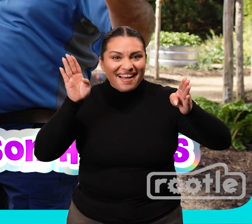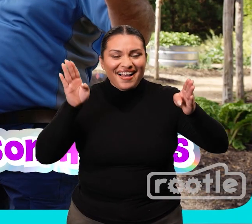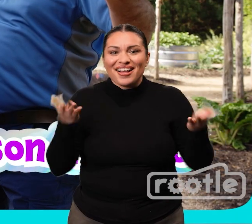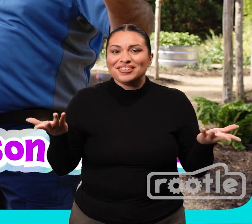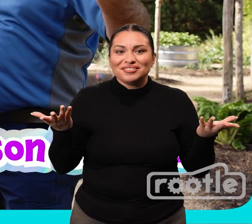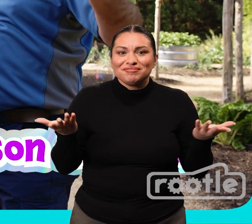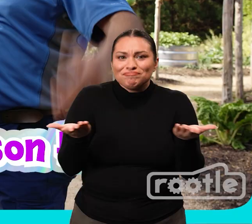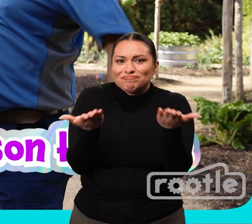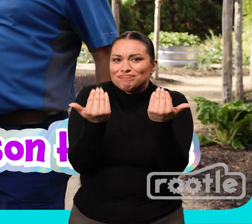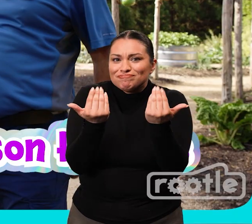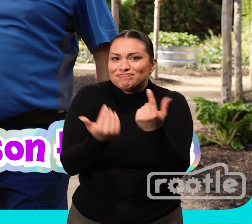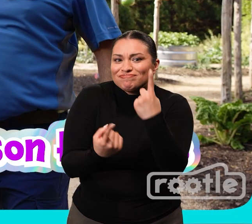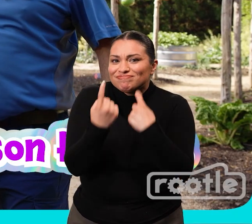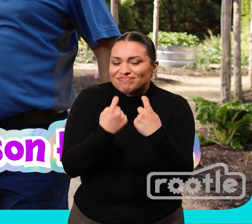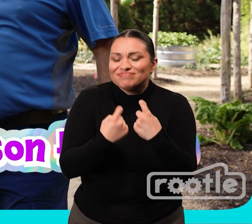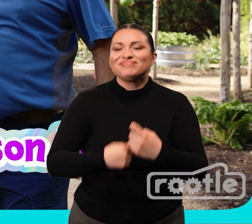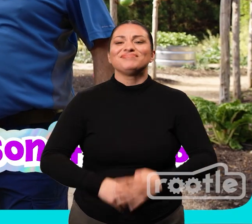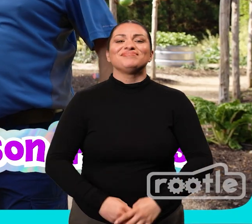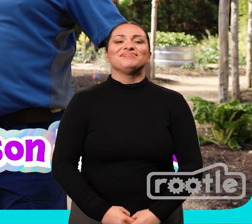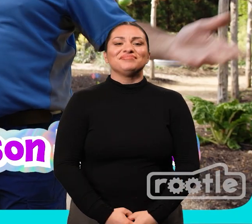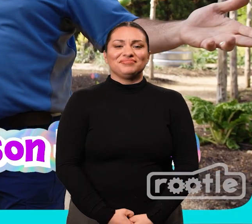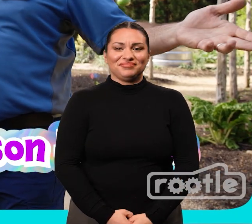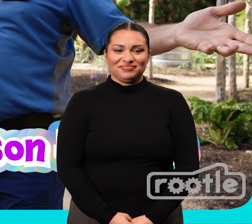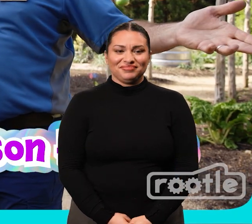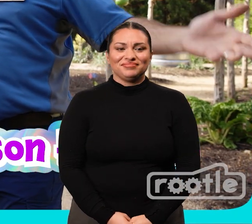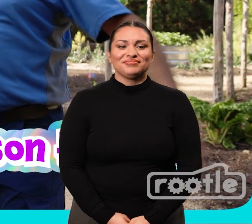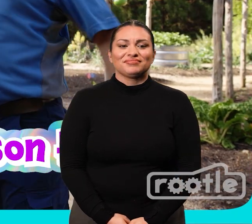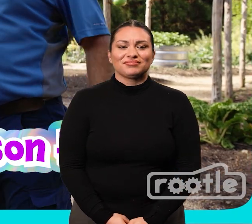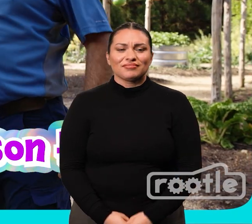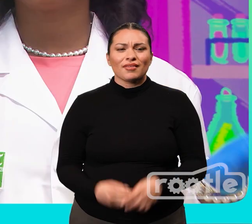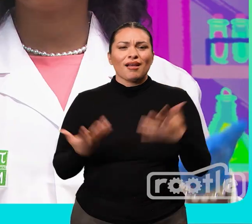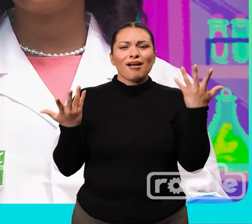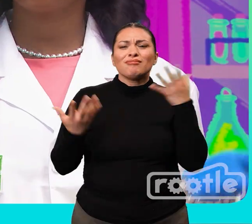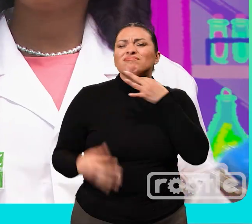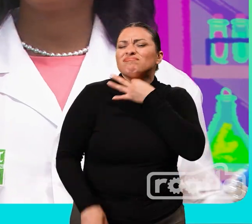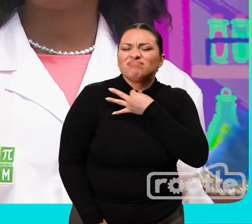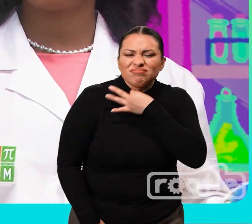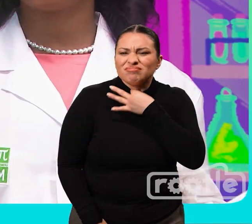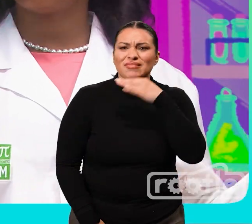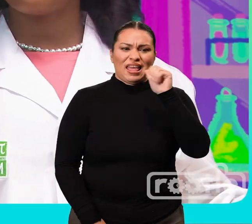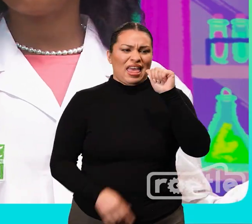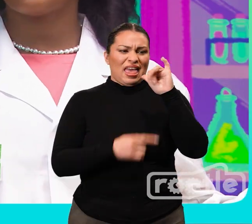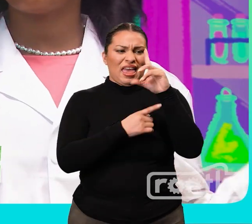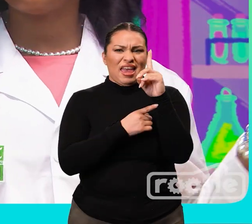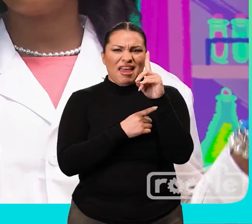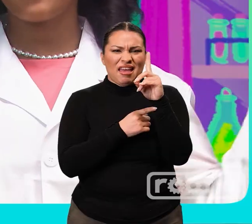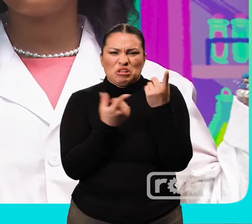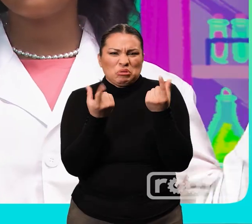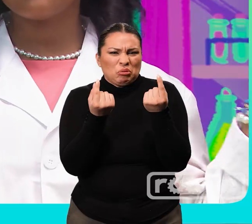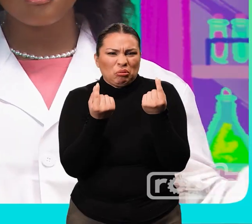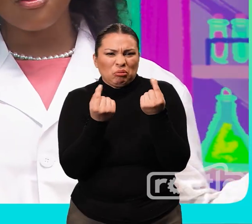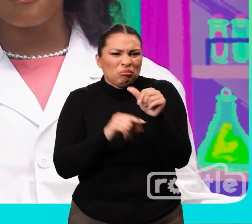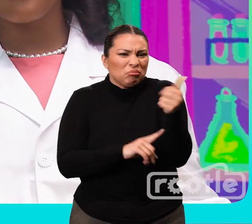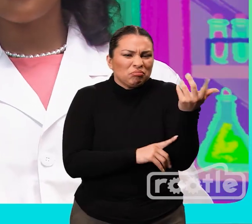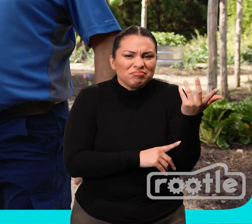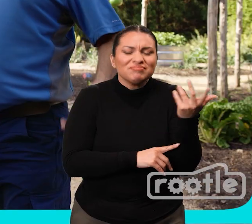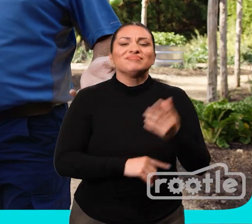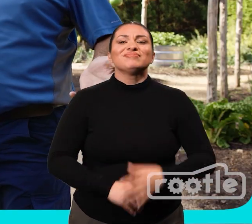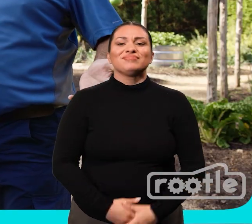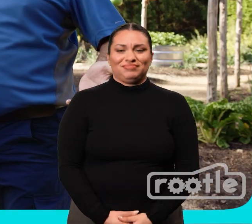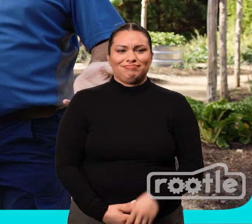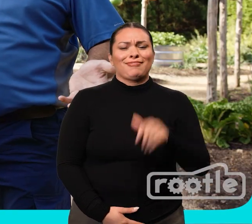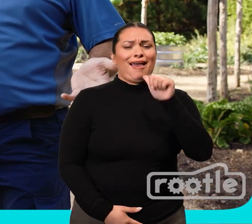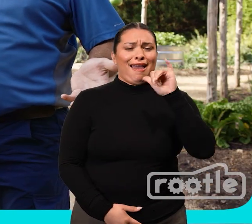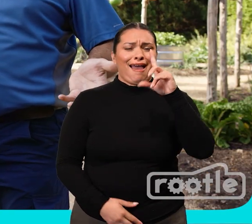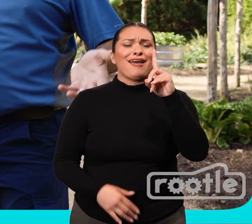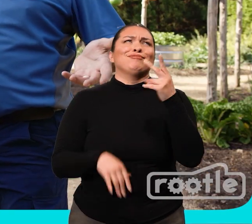Hey, Miss Liani. Hey, kids. What's the big question? We wanted to know more about what do acids do?